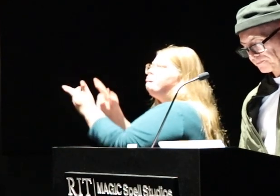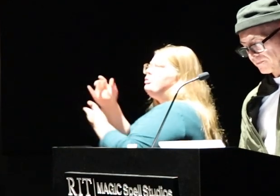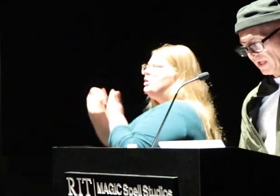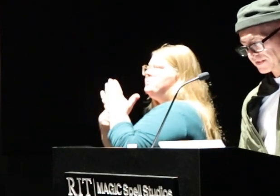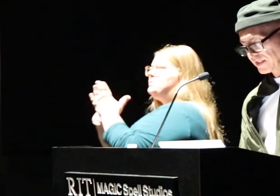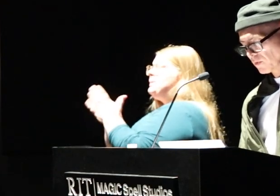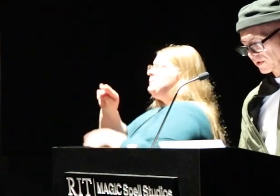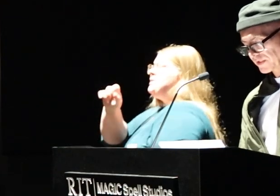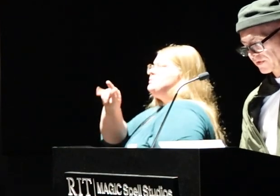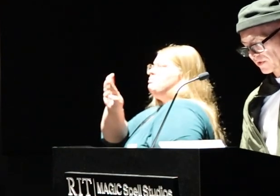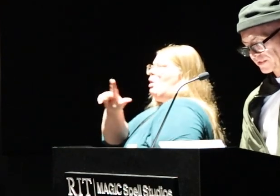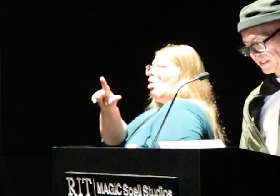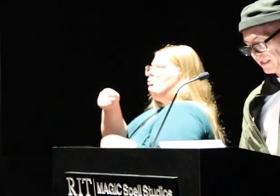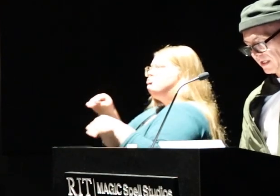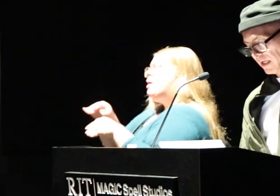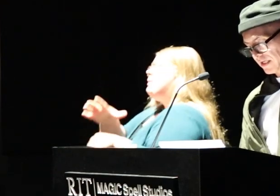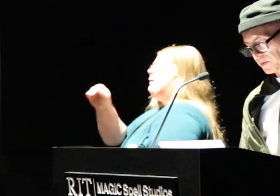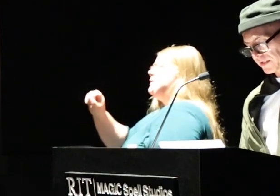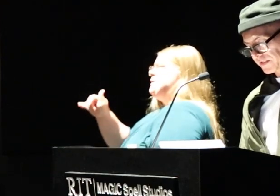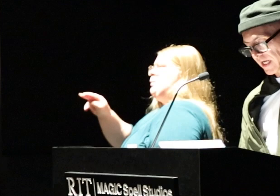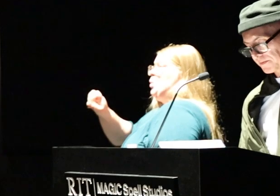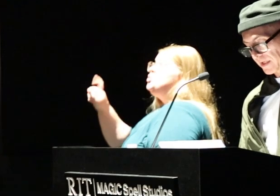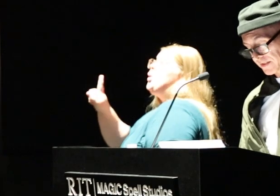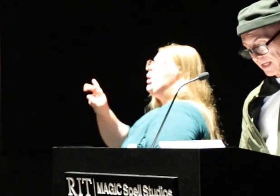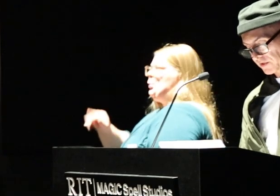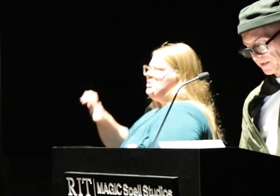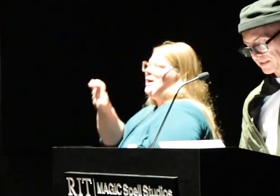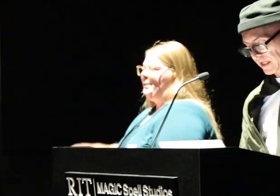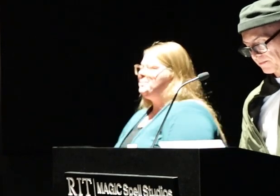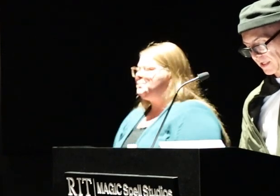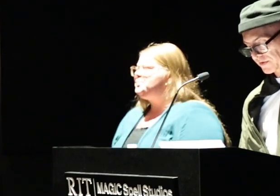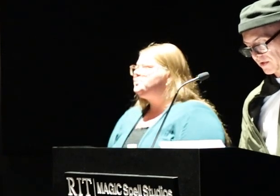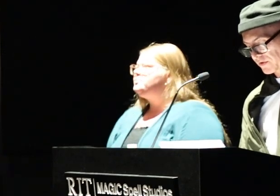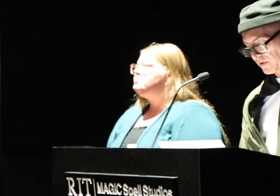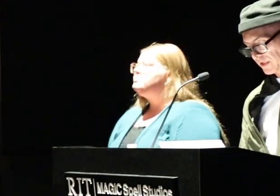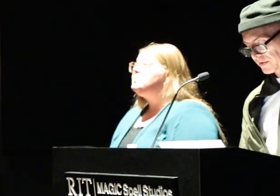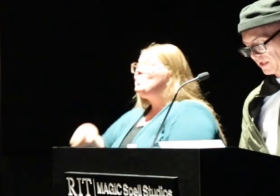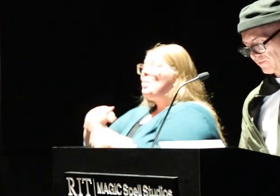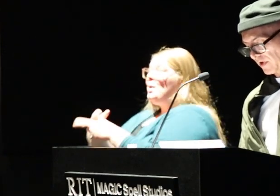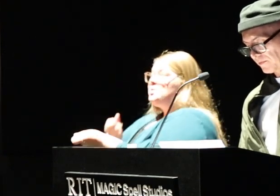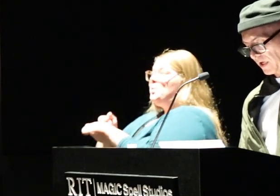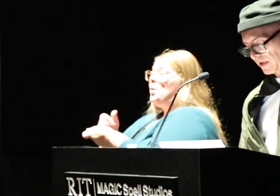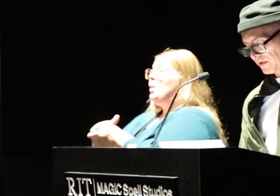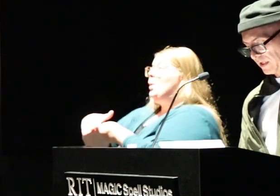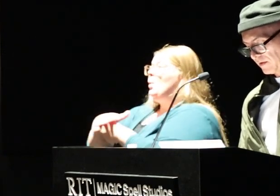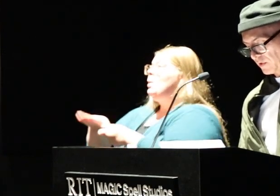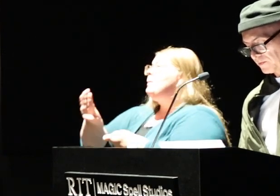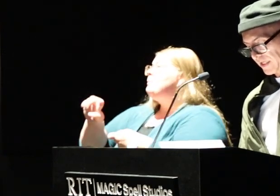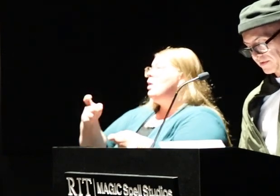Shop and Seamore's in New York City, as well as establishments like Boxcar Doughnuts, Frog